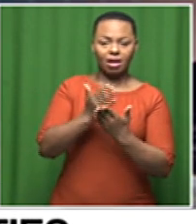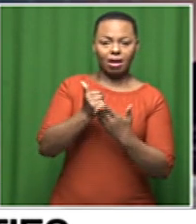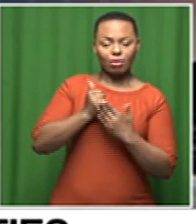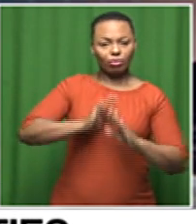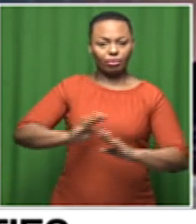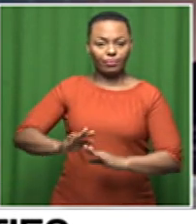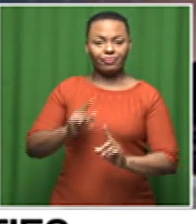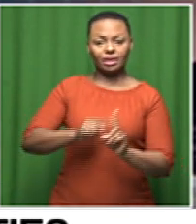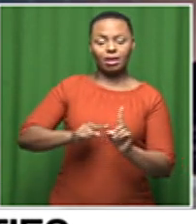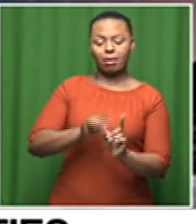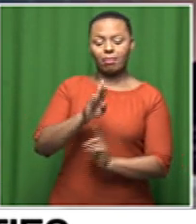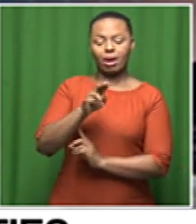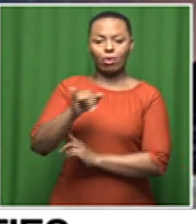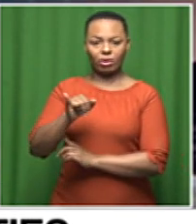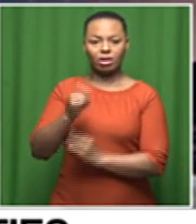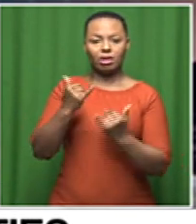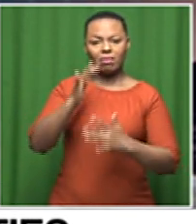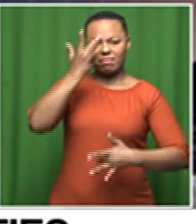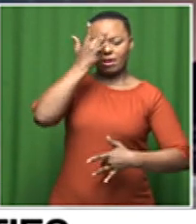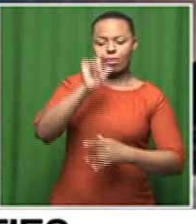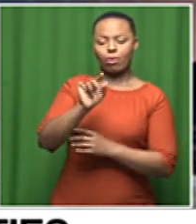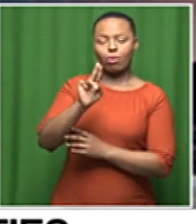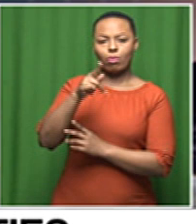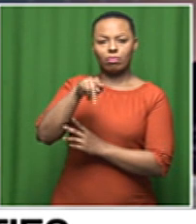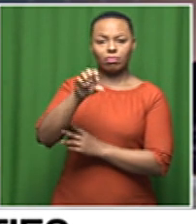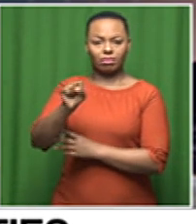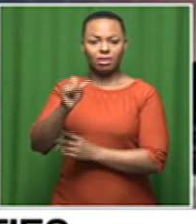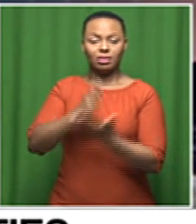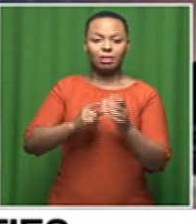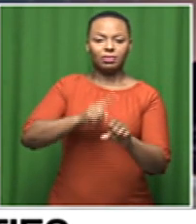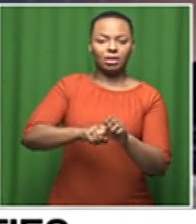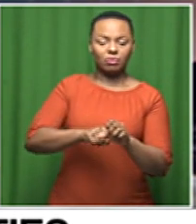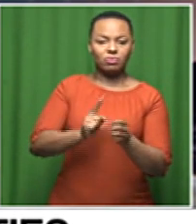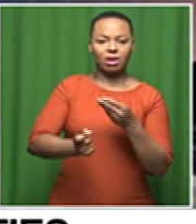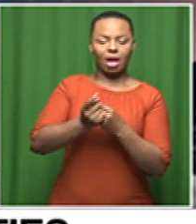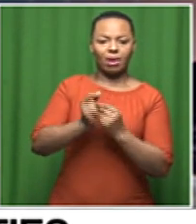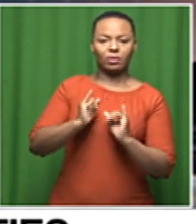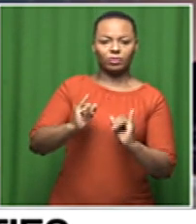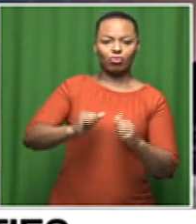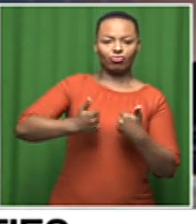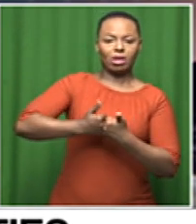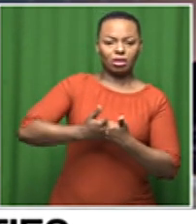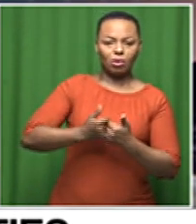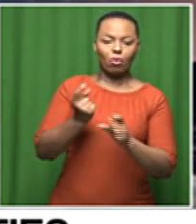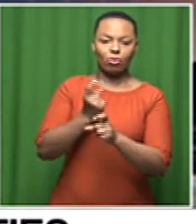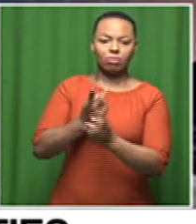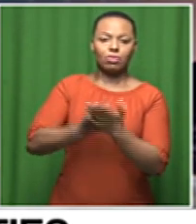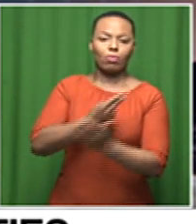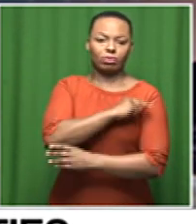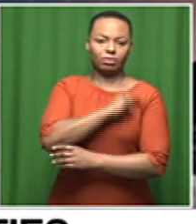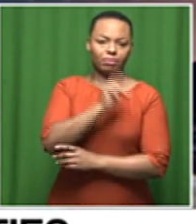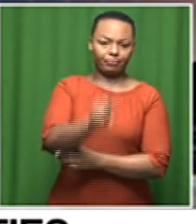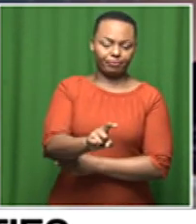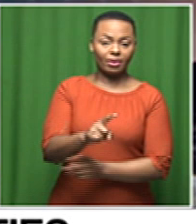is living with an autoimmune health condition called lupus, which at times gives flares, and that results in her being hospitalized from time to